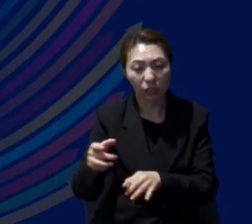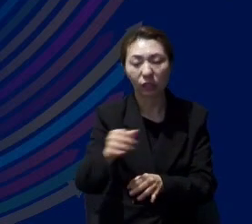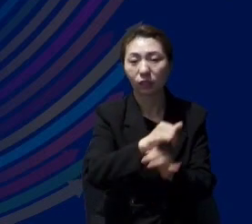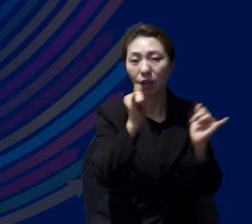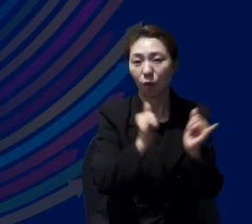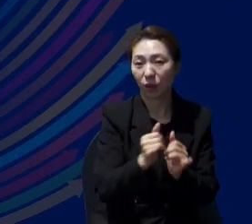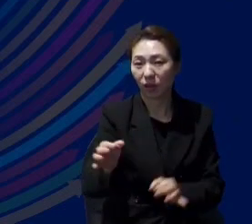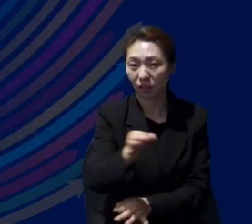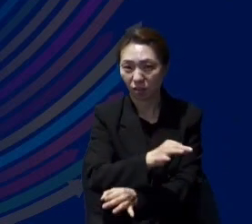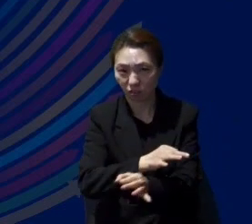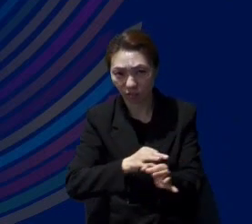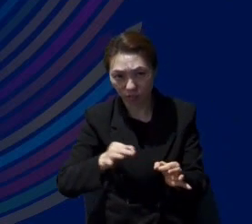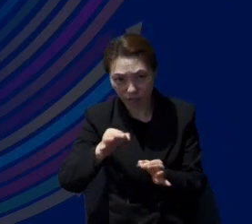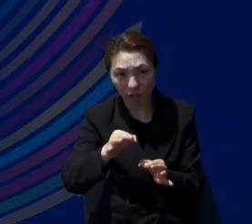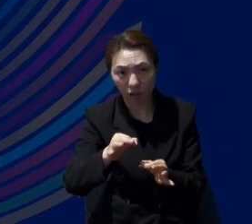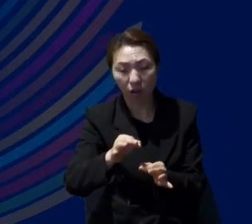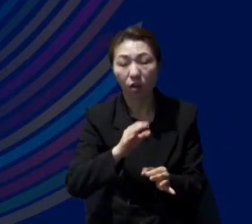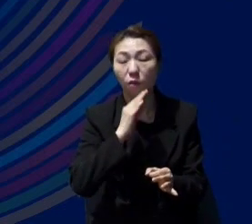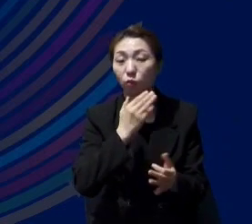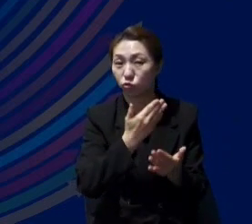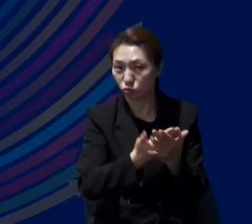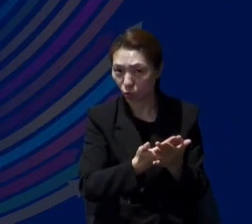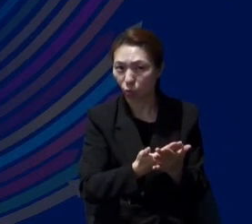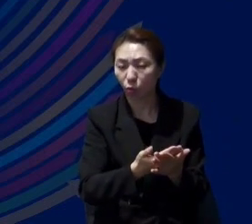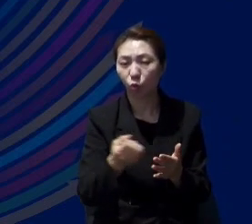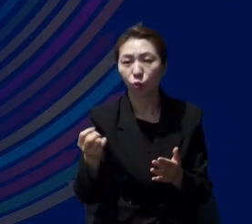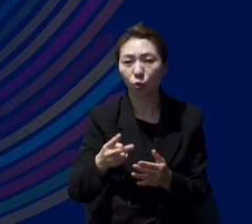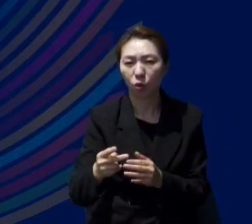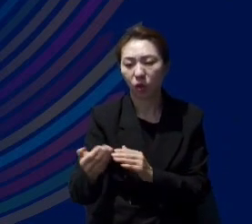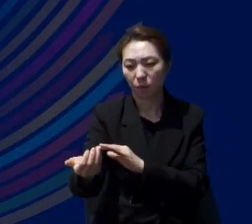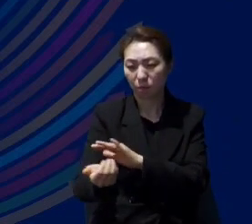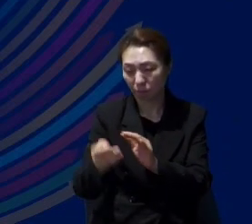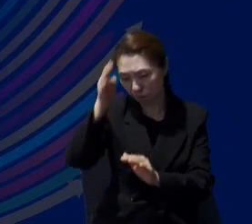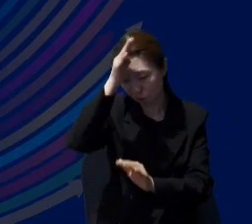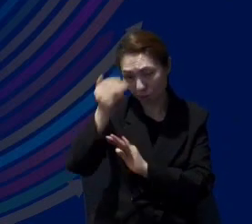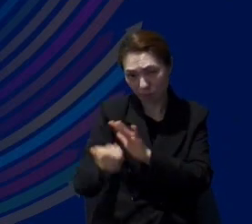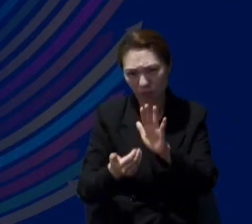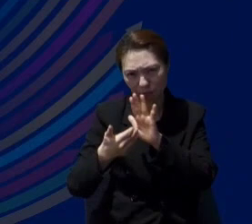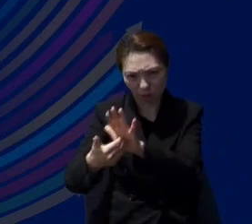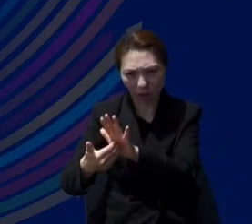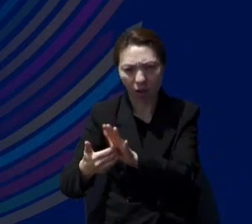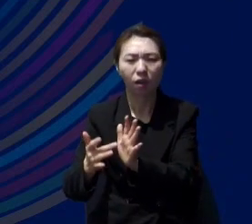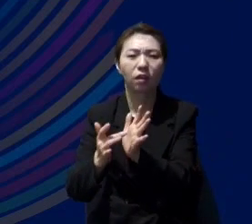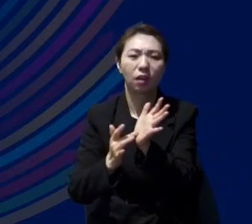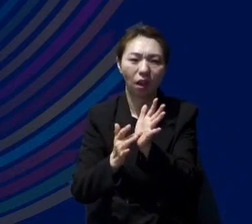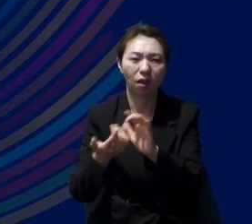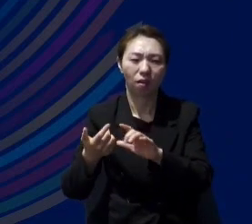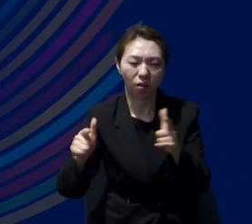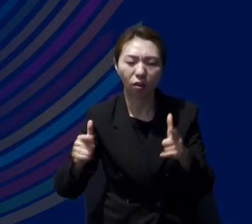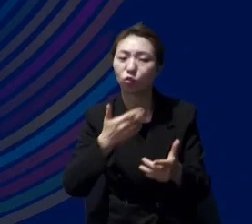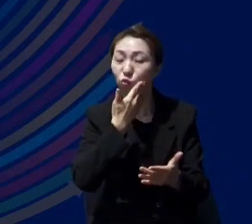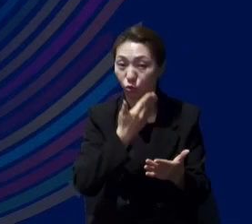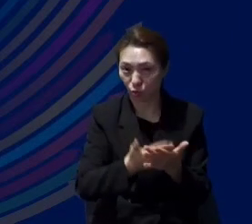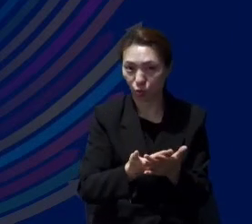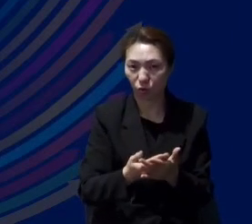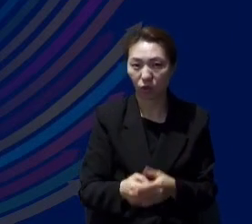interventions, which will account for 67% better outcomes rather than therapeutic